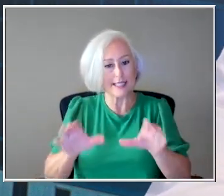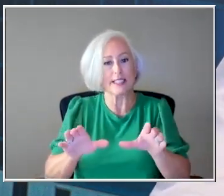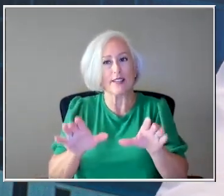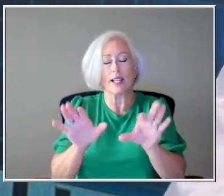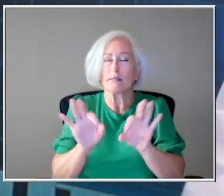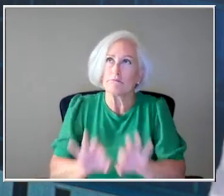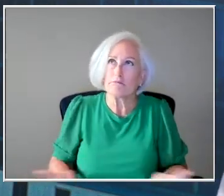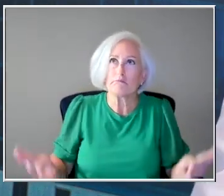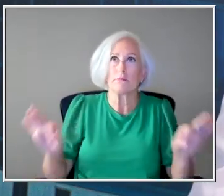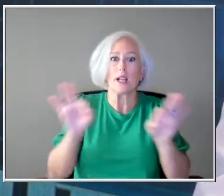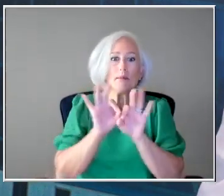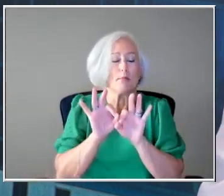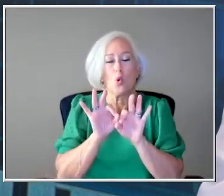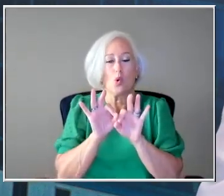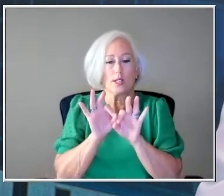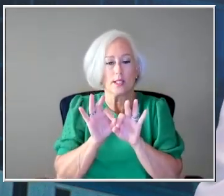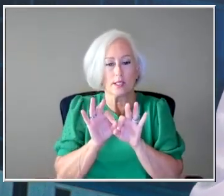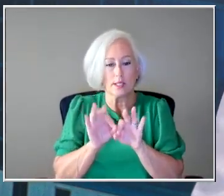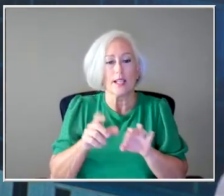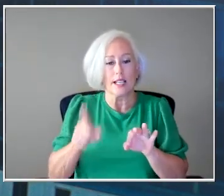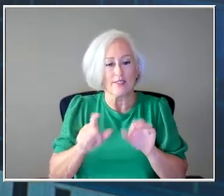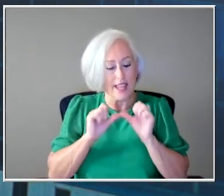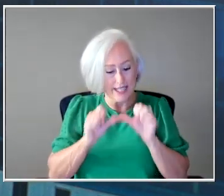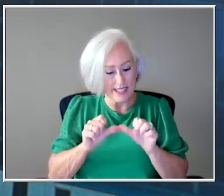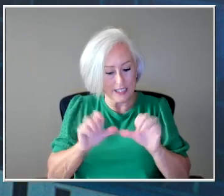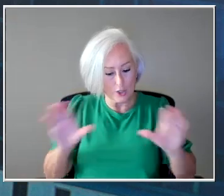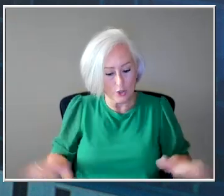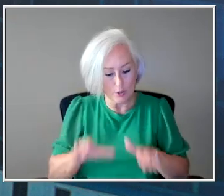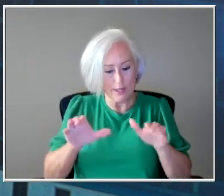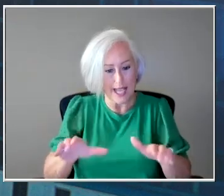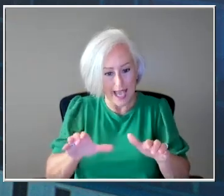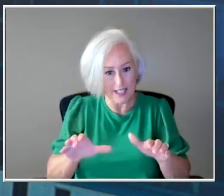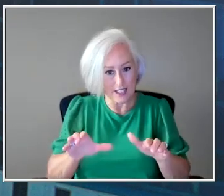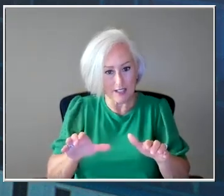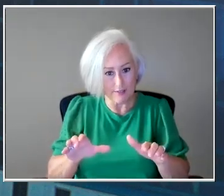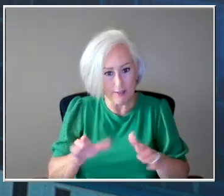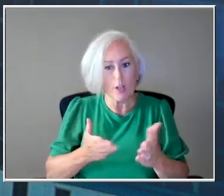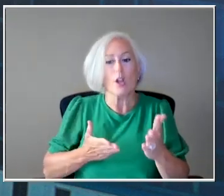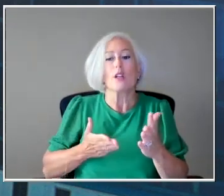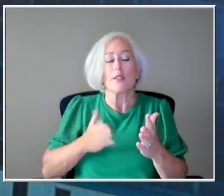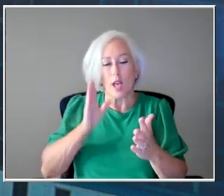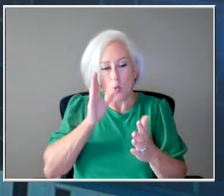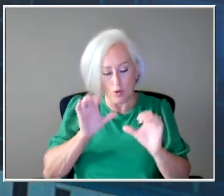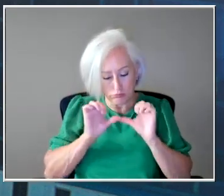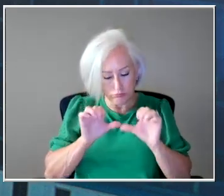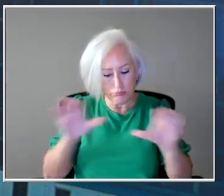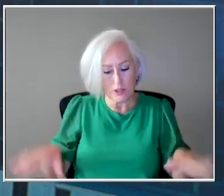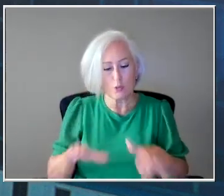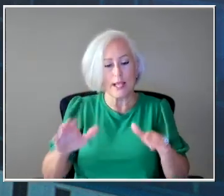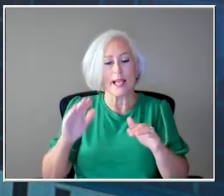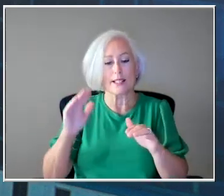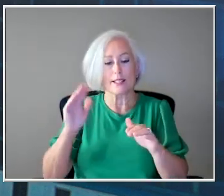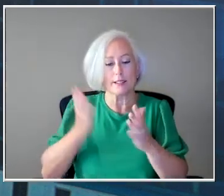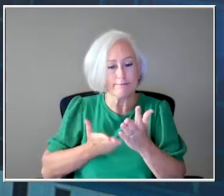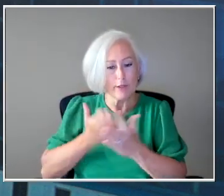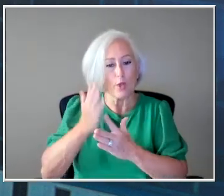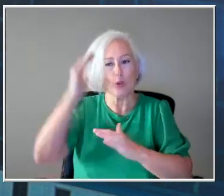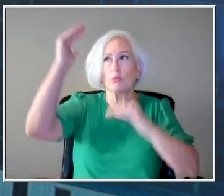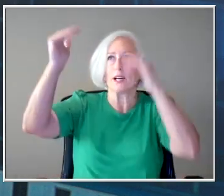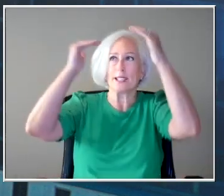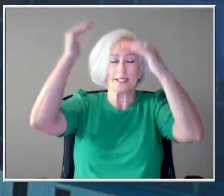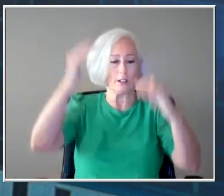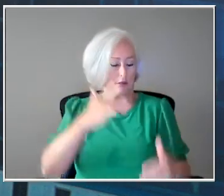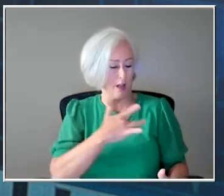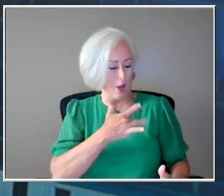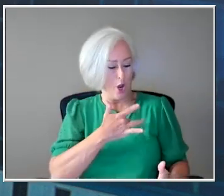be in adulthood, it kind of sticks around. And this disease of atherosclerosis and cardiovascular disease is nothing new. It's